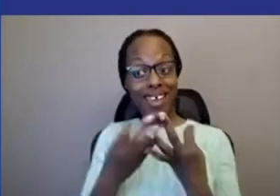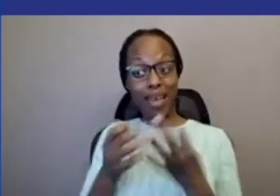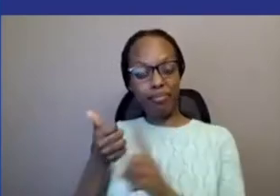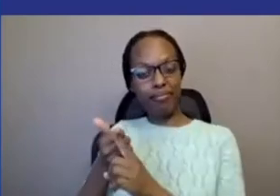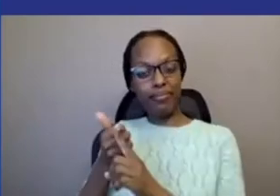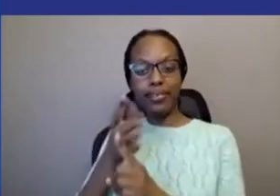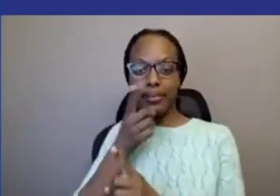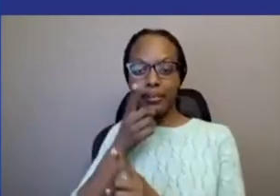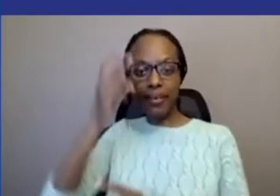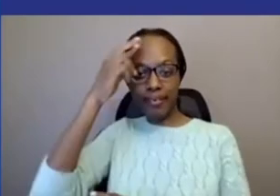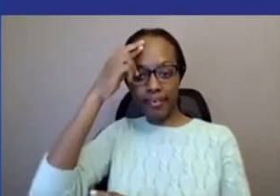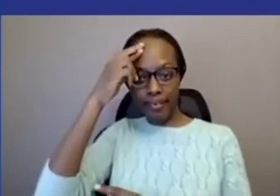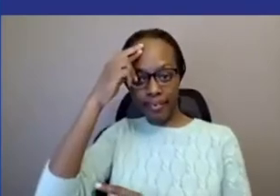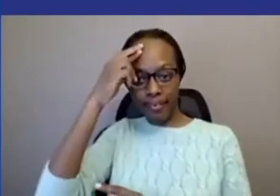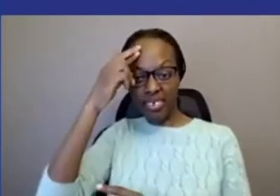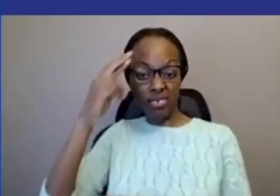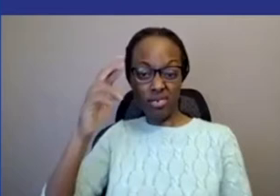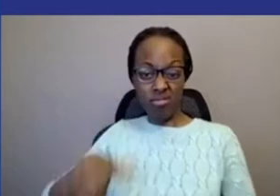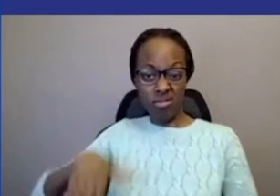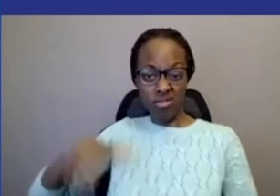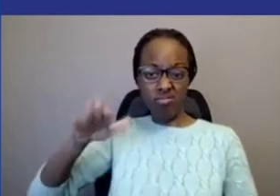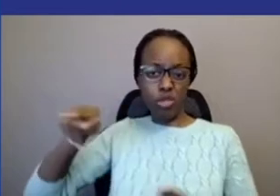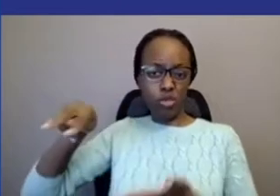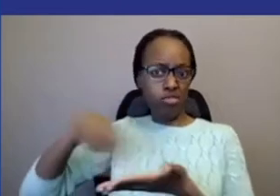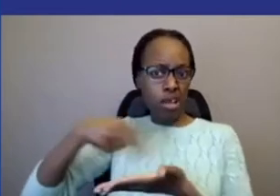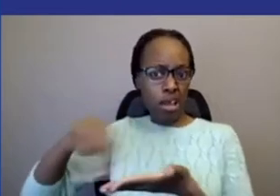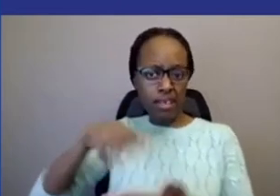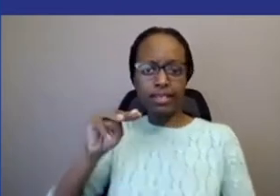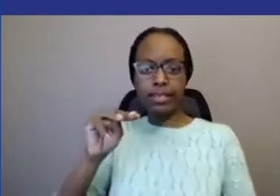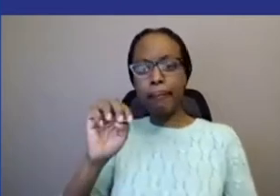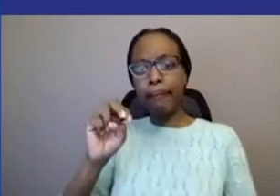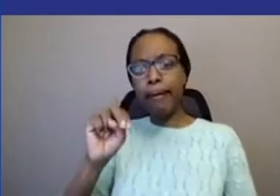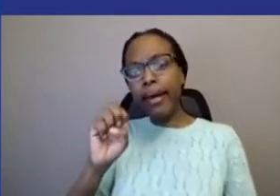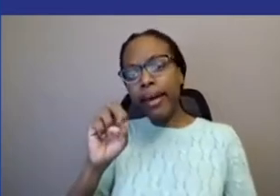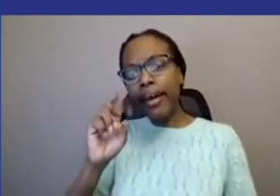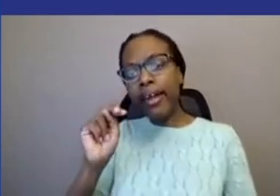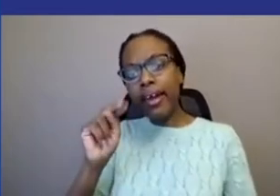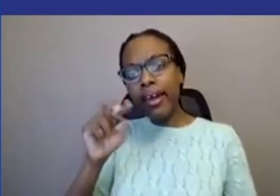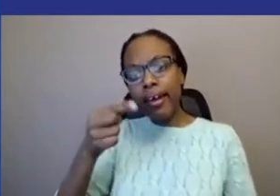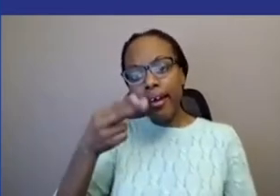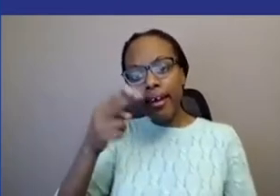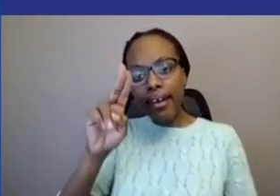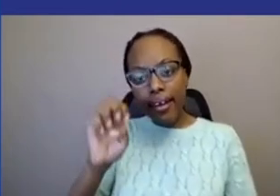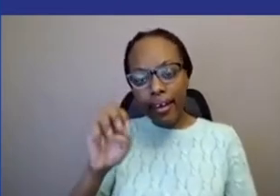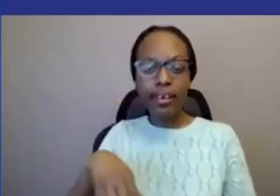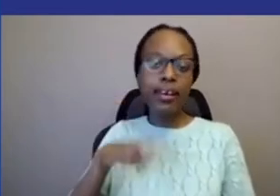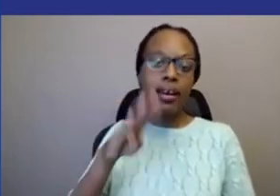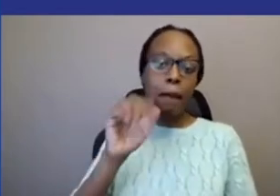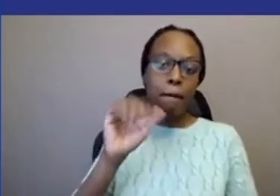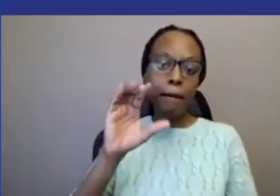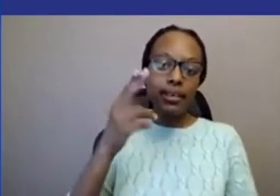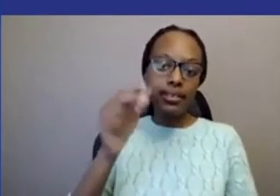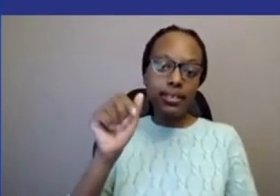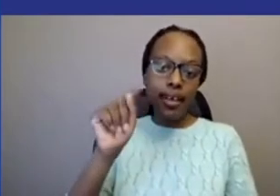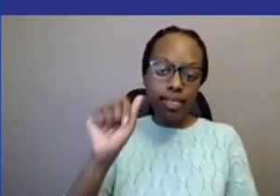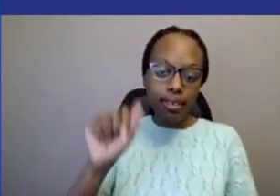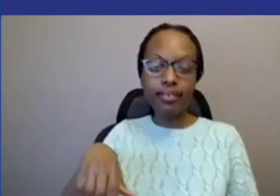a kid, you know, you dance merengue, you dance bachata, you dance salsa, But I was also